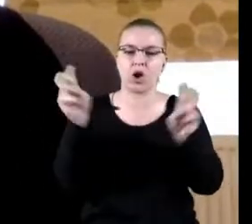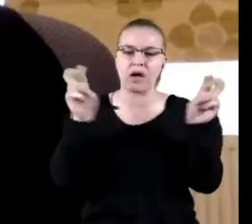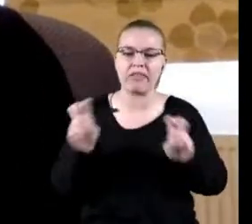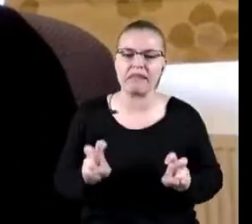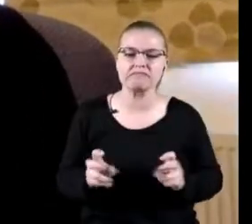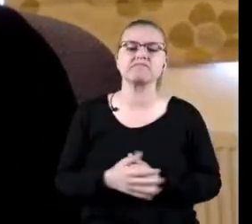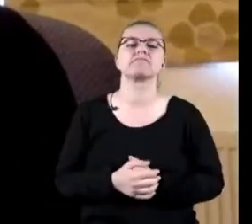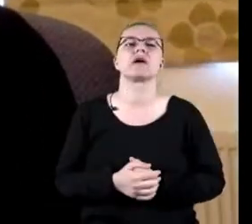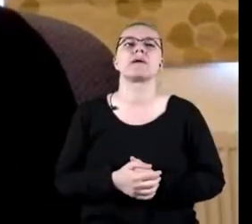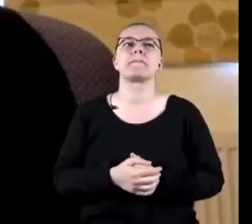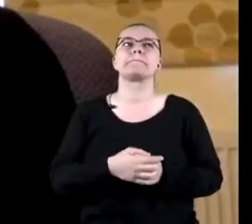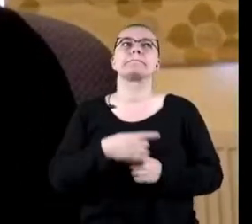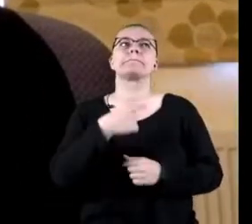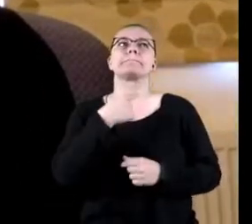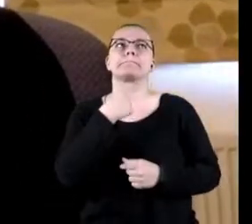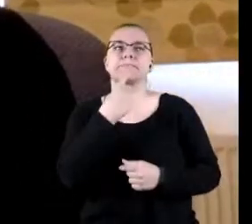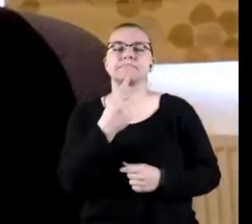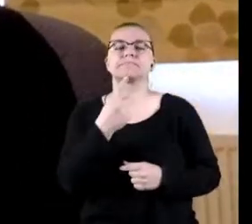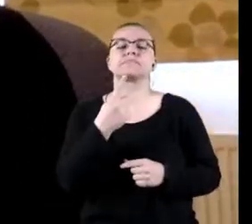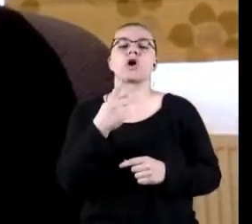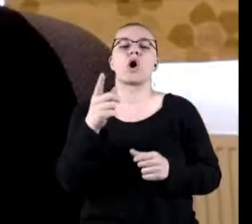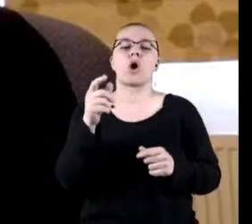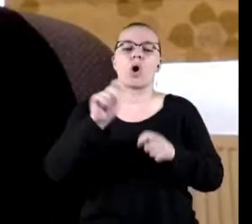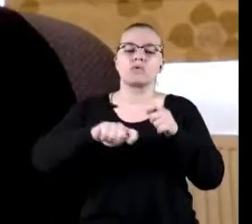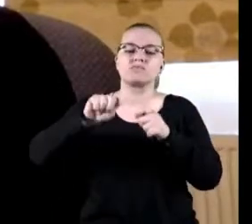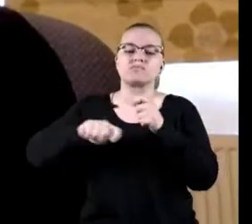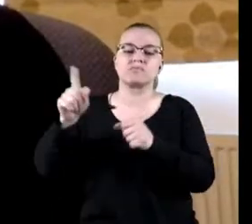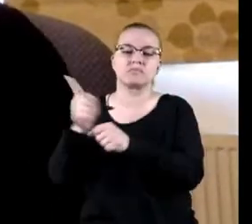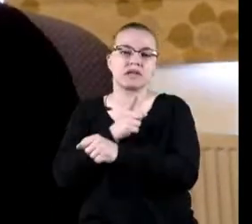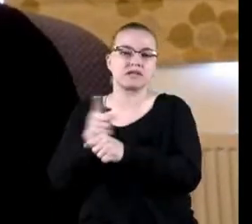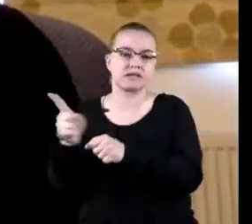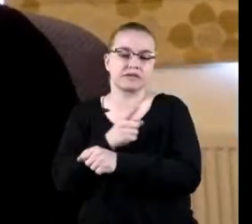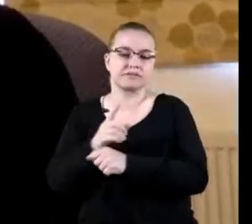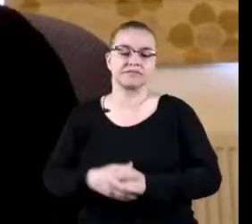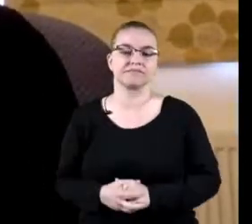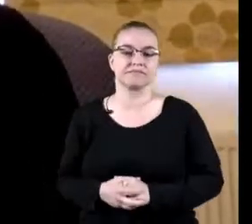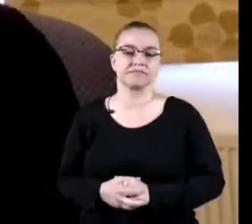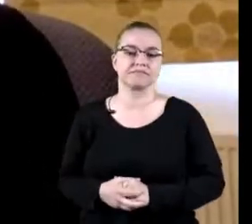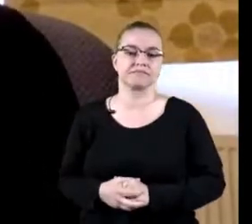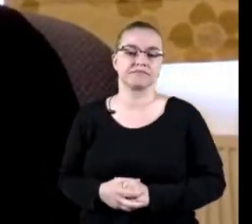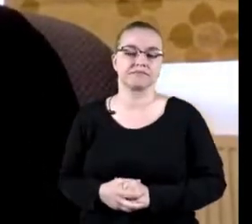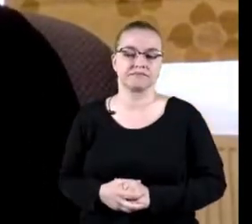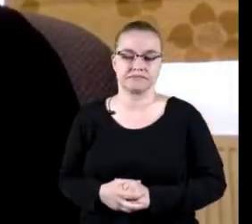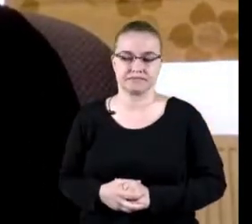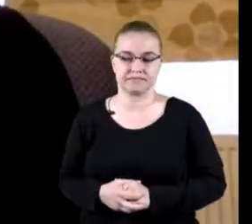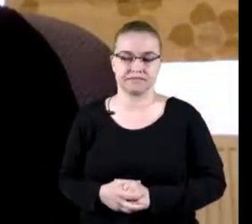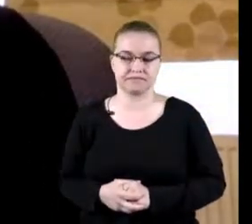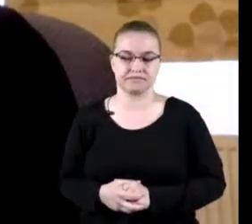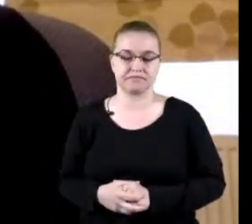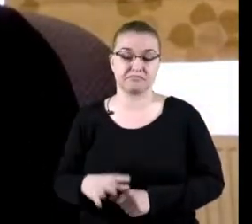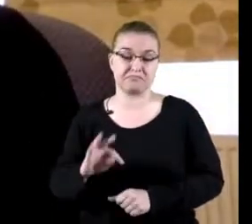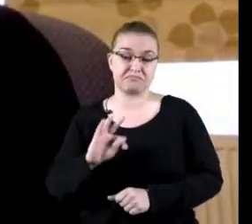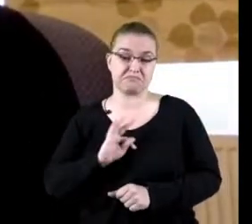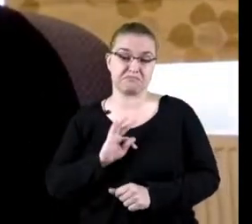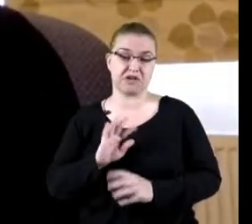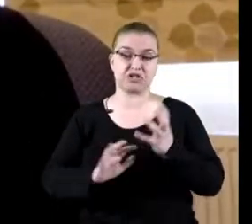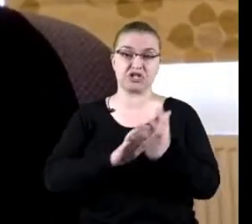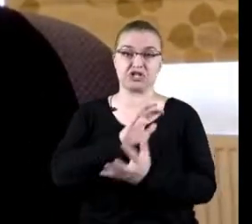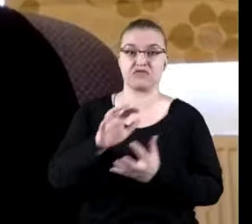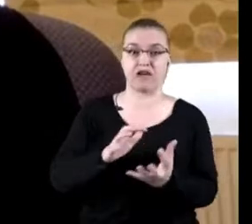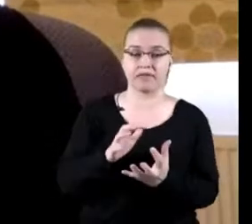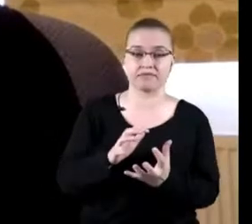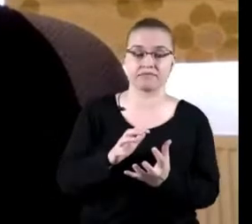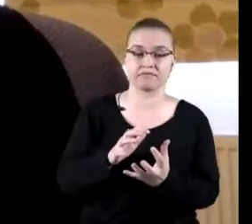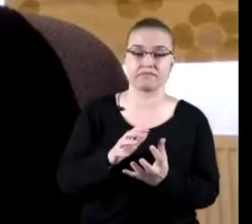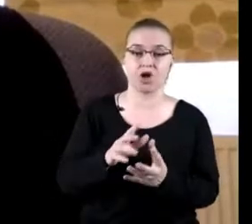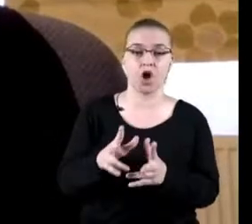Reduction, otherwise known as GAR 2022. The title is Our World at Risk, Transforming